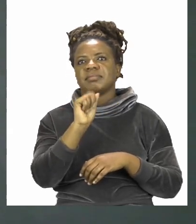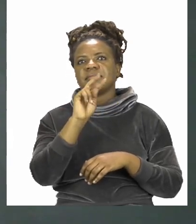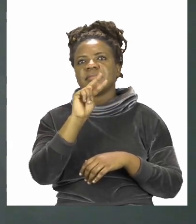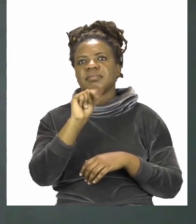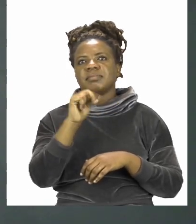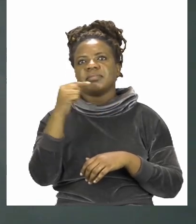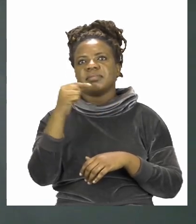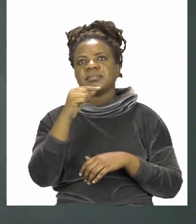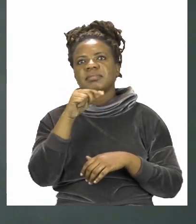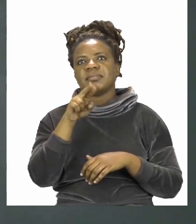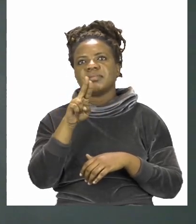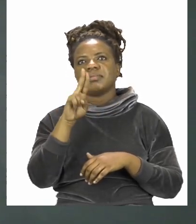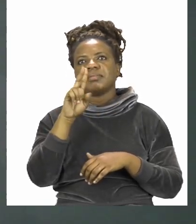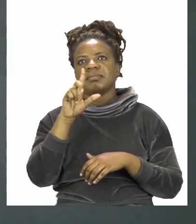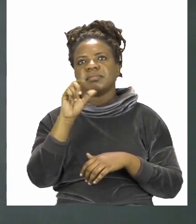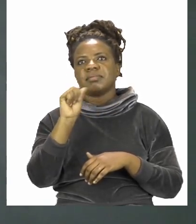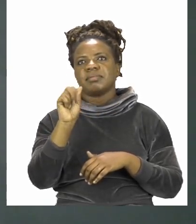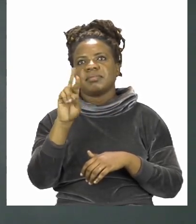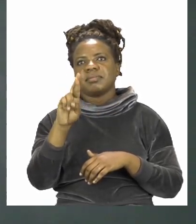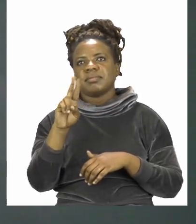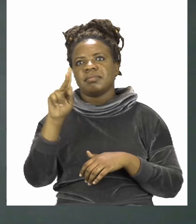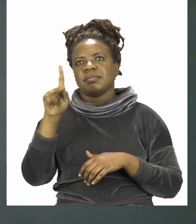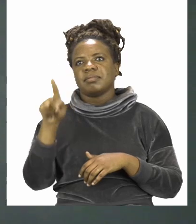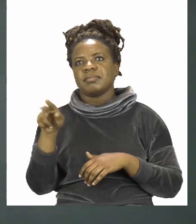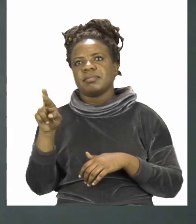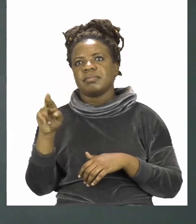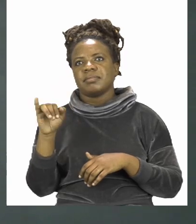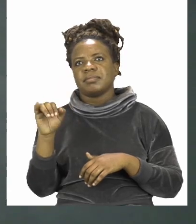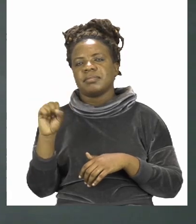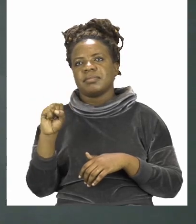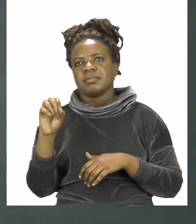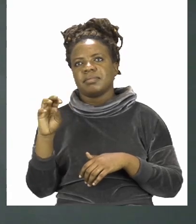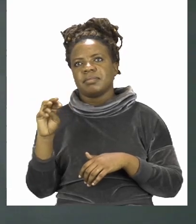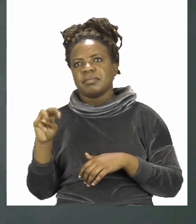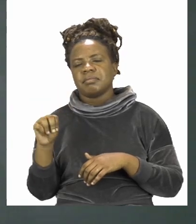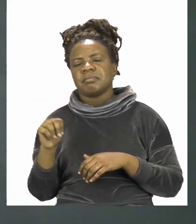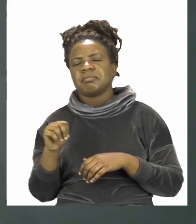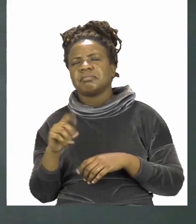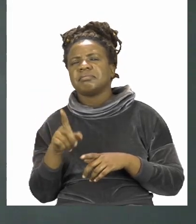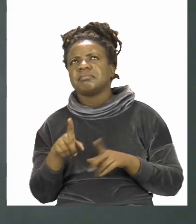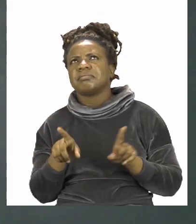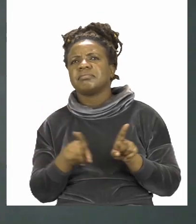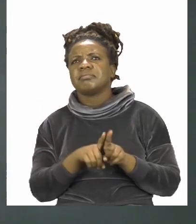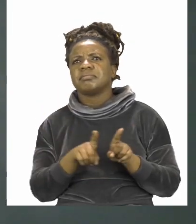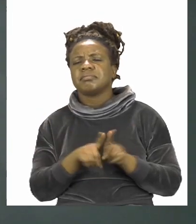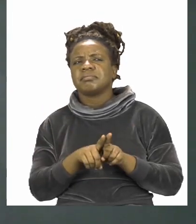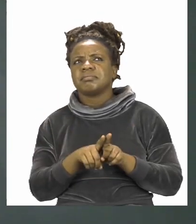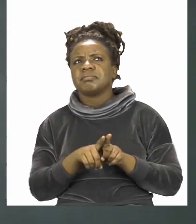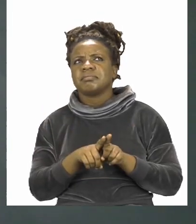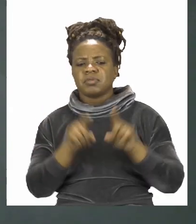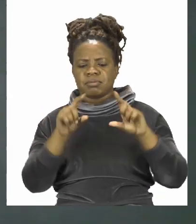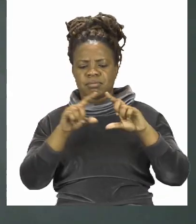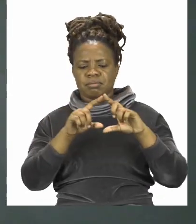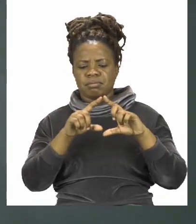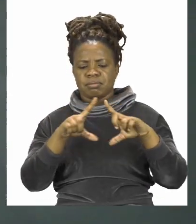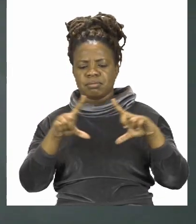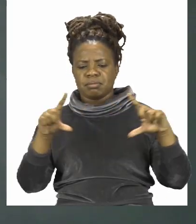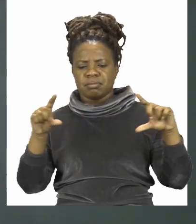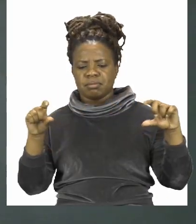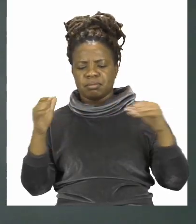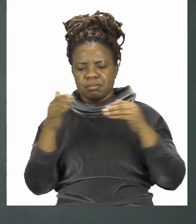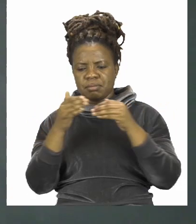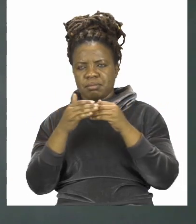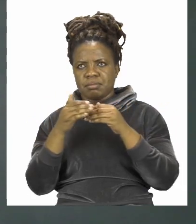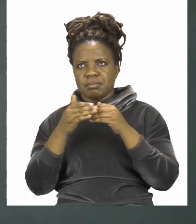Rectangular prism. Now this one is related to the rectangle. That's why it's called